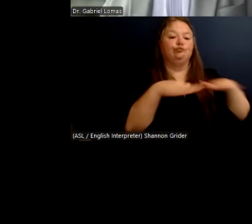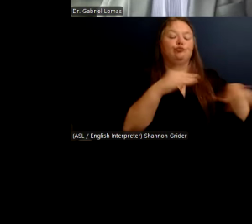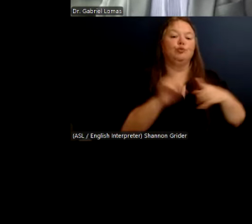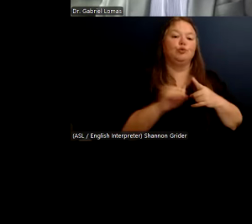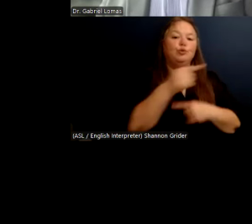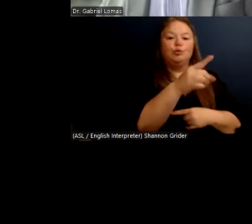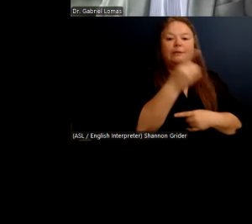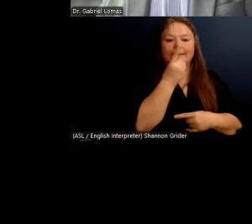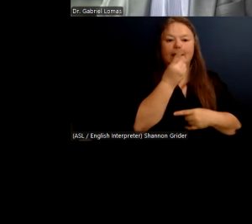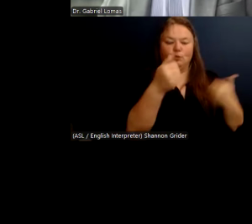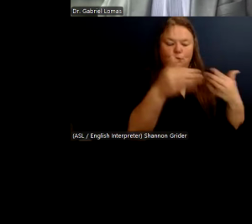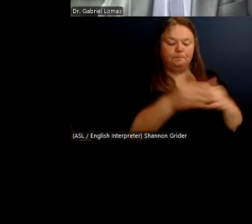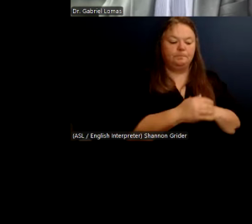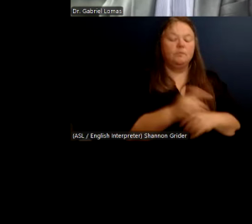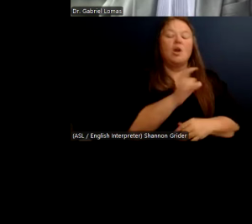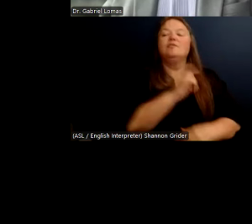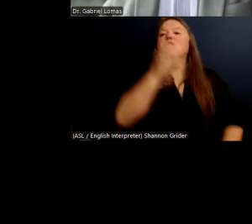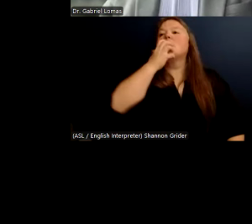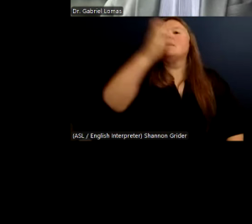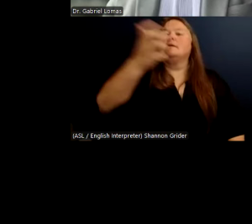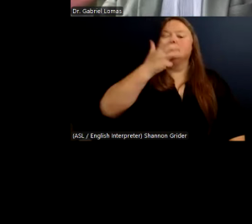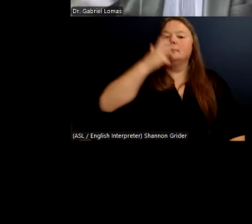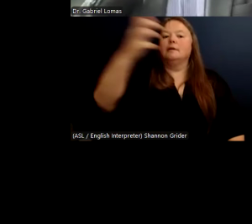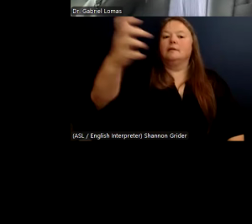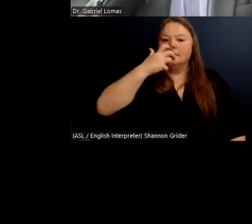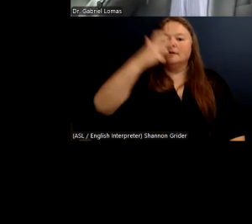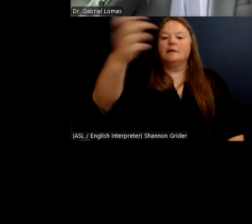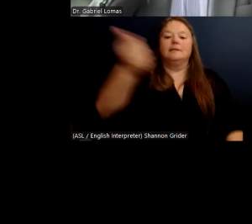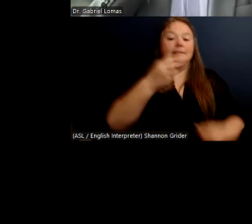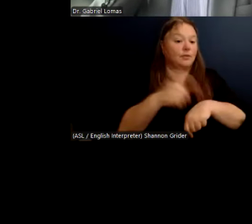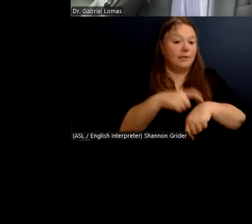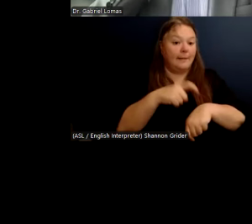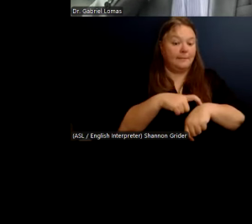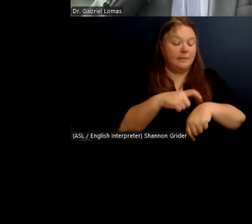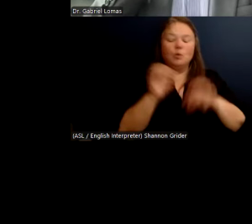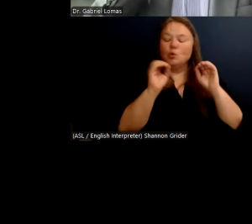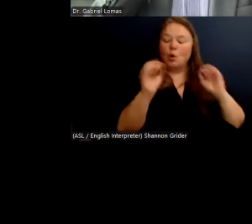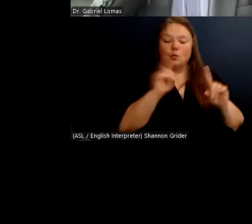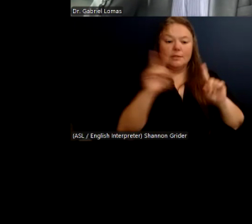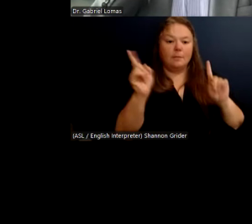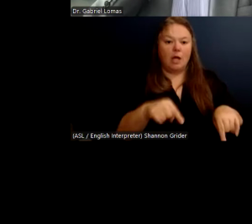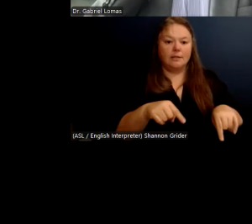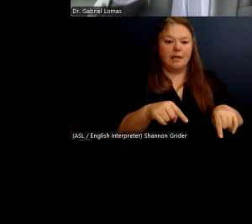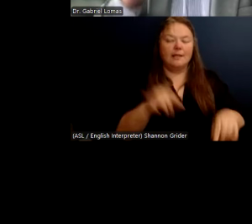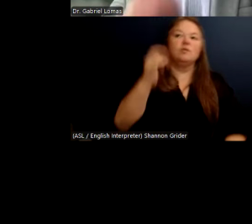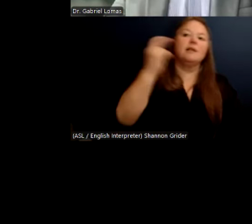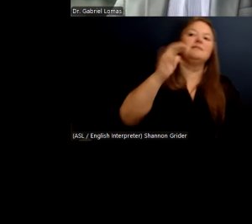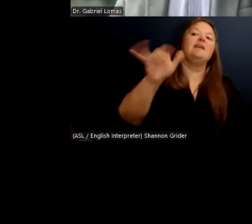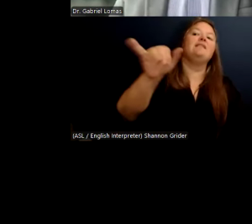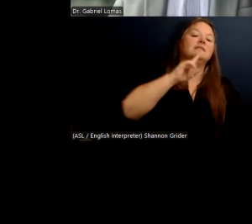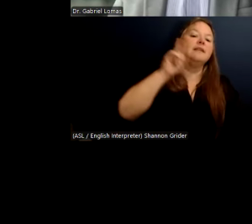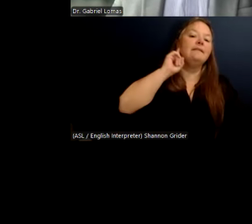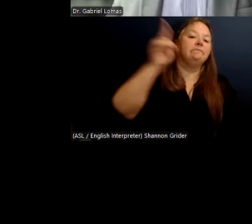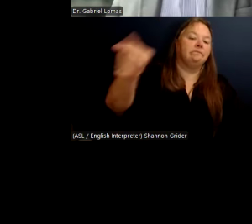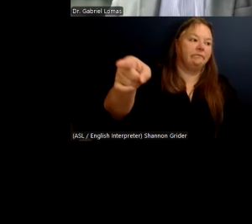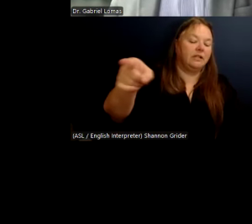room, and an officer shouted at him several times, got no response, and then discovered he was deaf. The